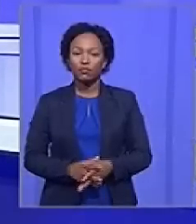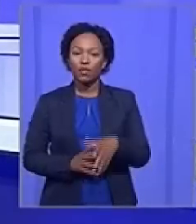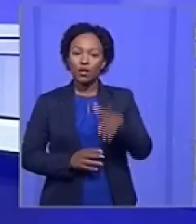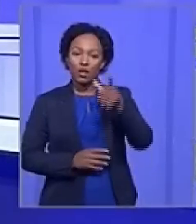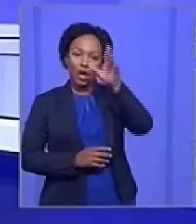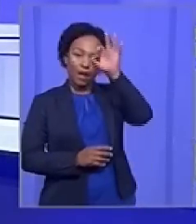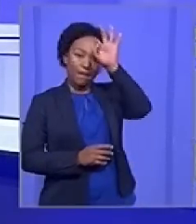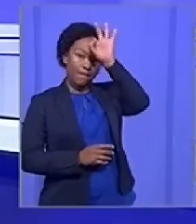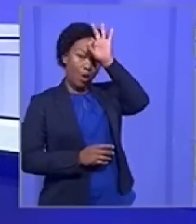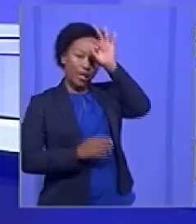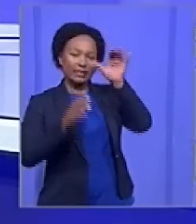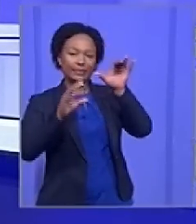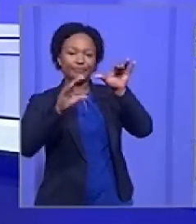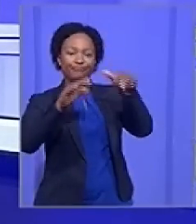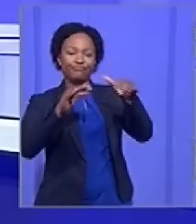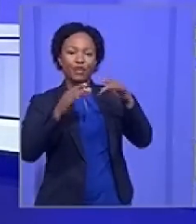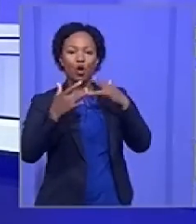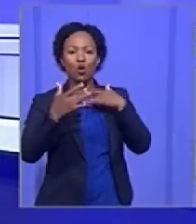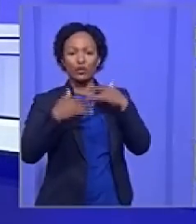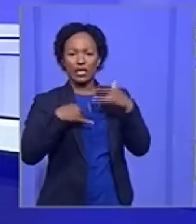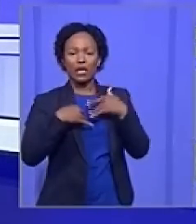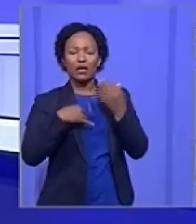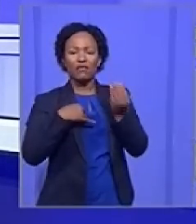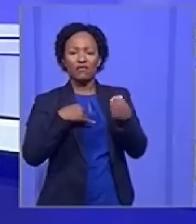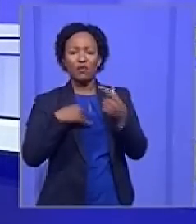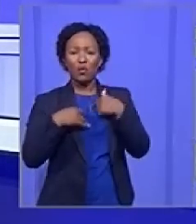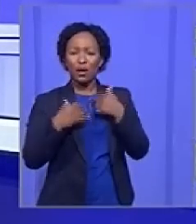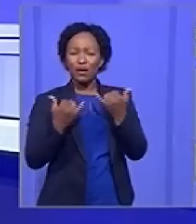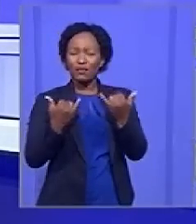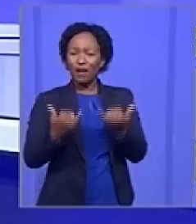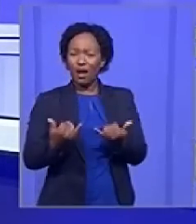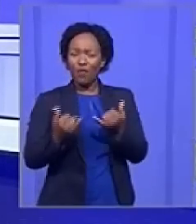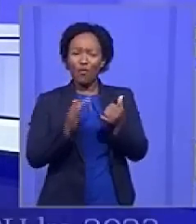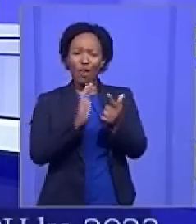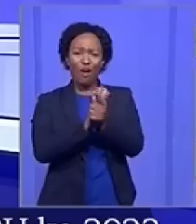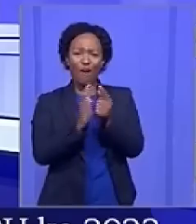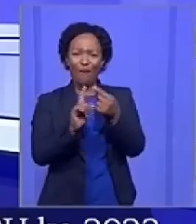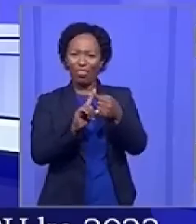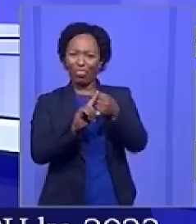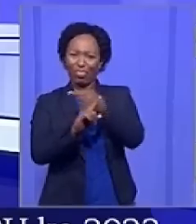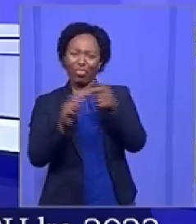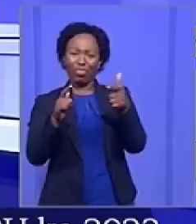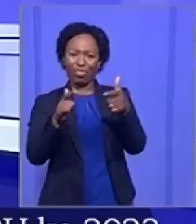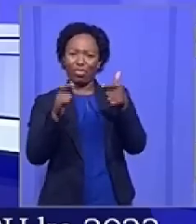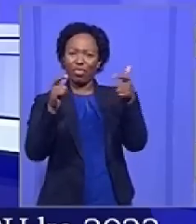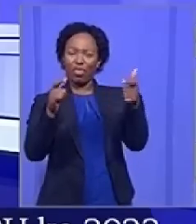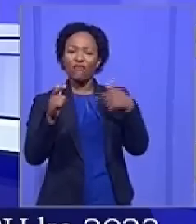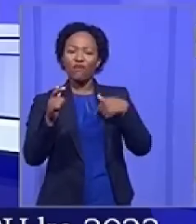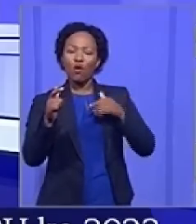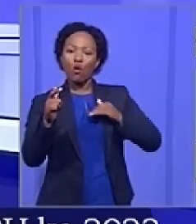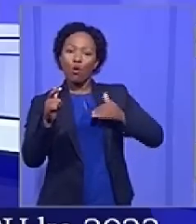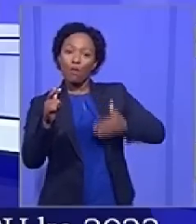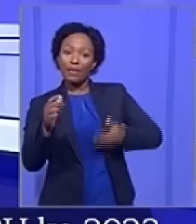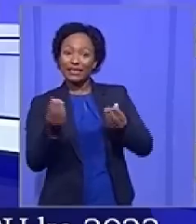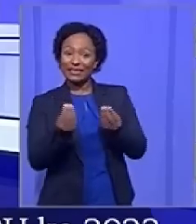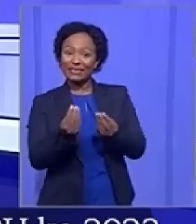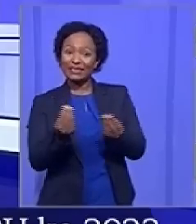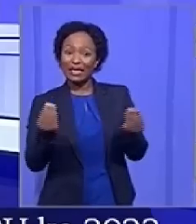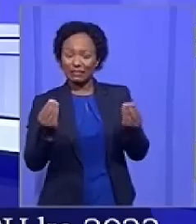Sepolesa se ngongoreiswa ke sekgahla se hodimo sa ditlolo tsa molao tse etswang kgahlanong le basadi le bana naheng ena.